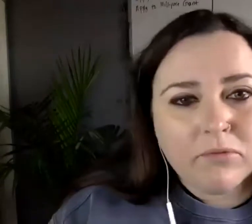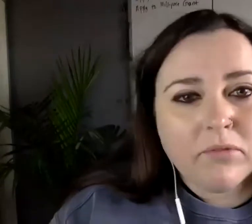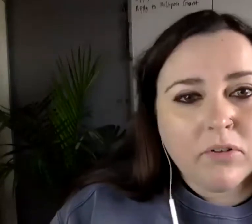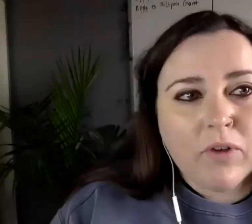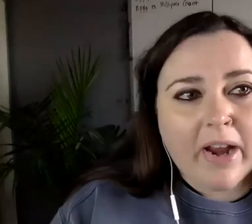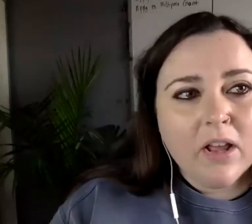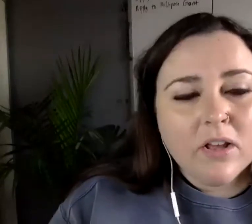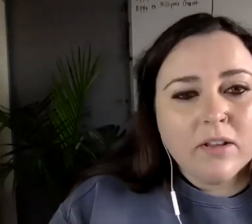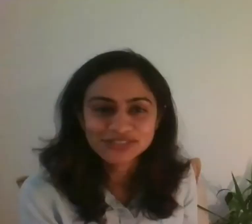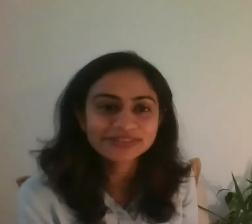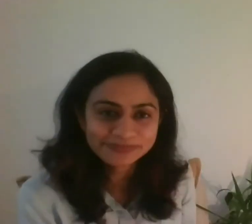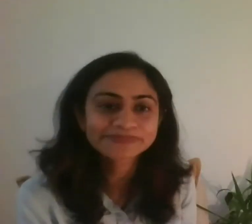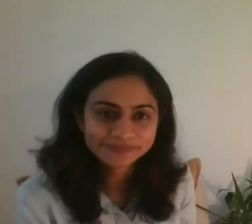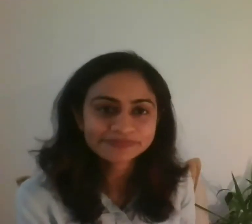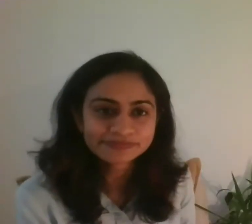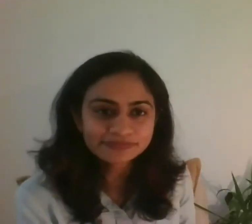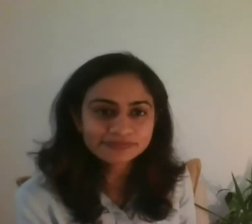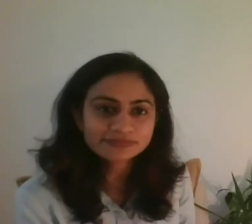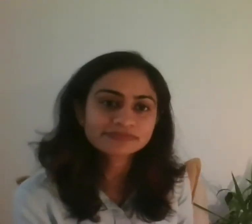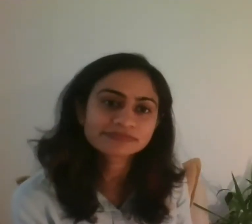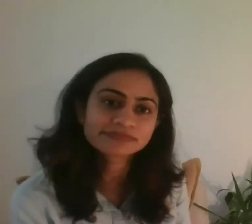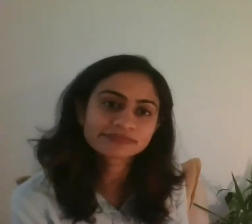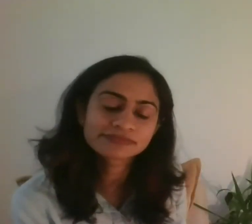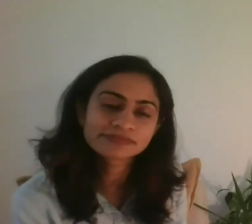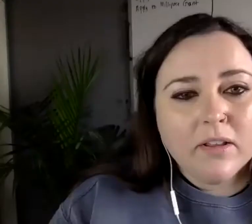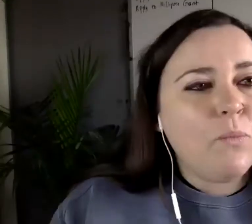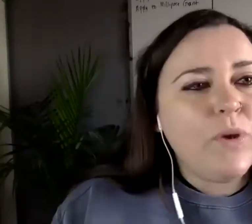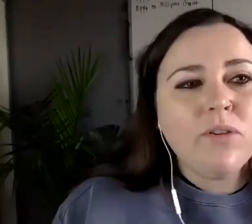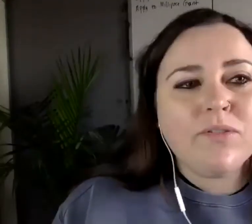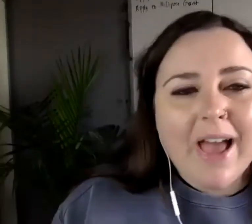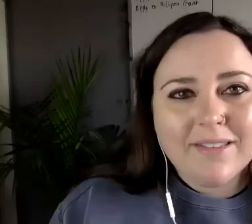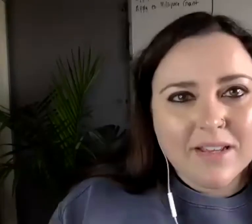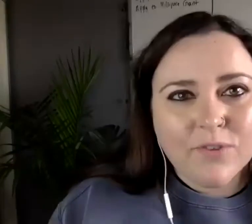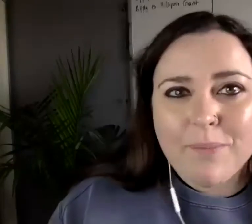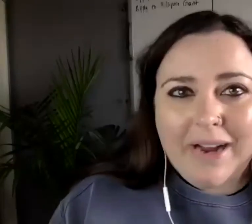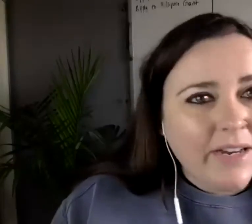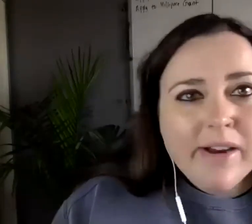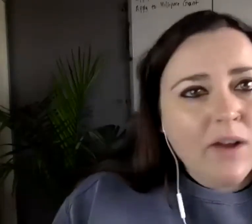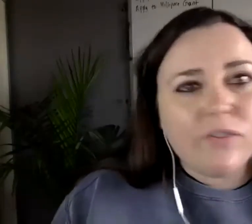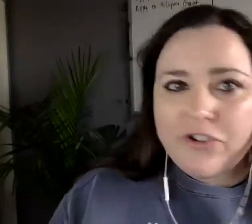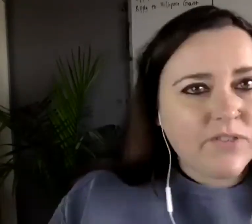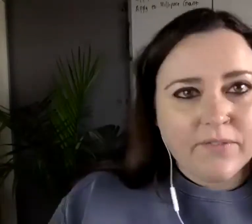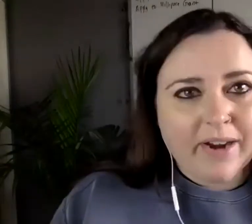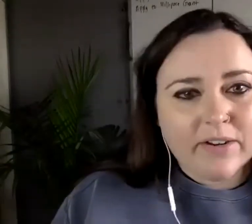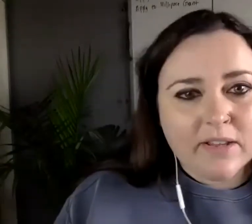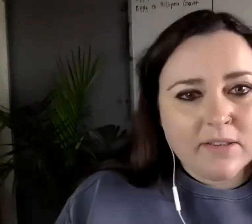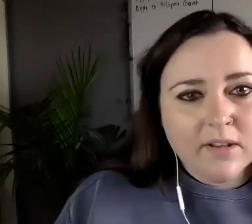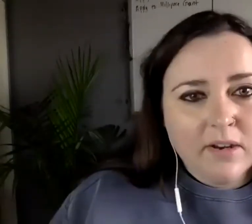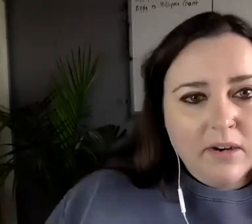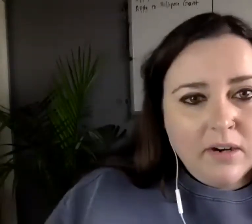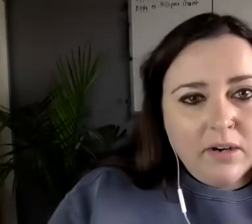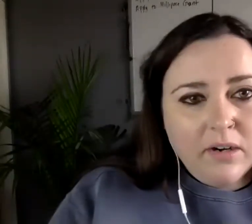be any pathogen. So one of our questions we have from Lila is, can we use vaccines for bacteria, or is it just for